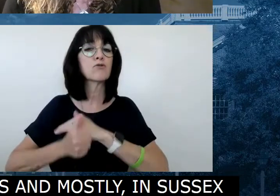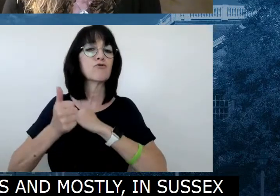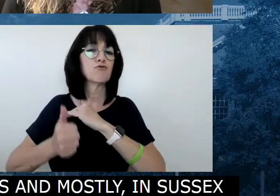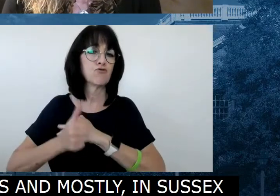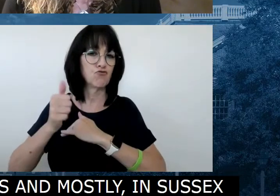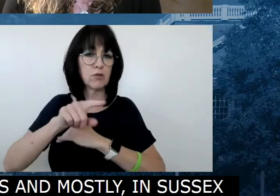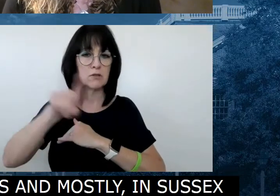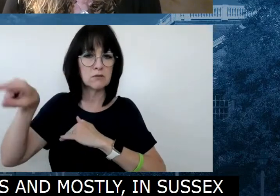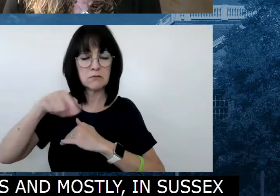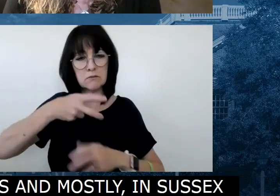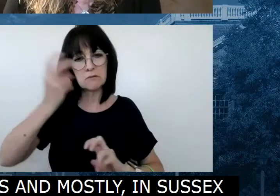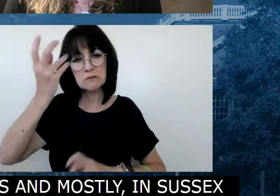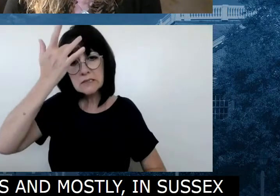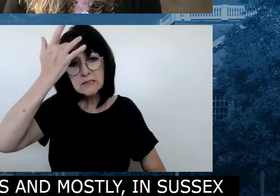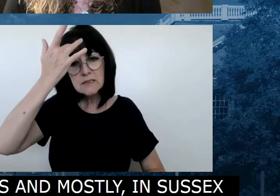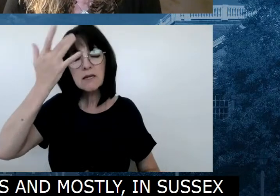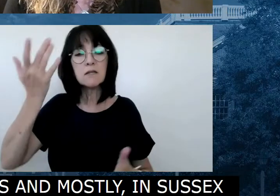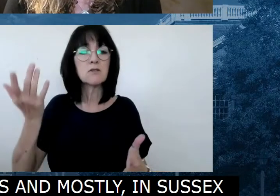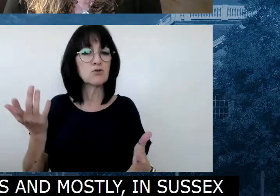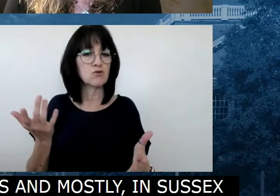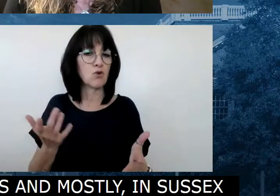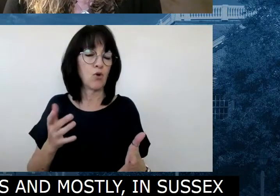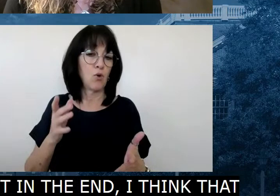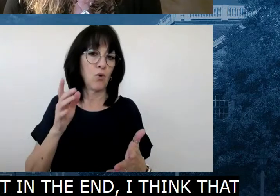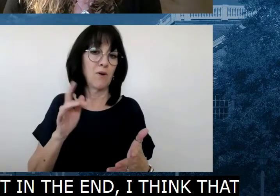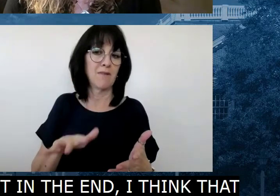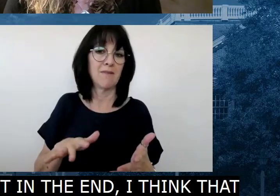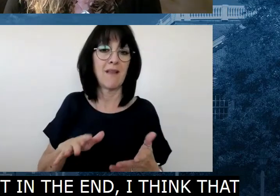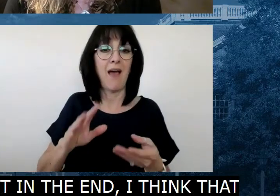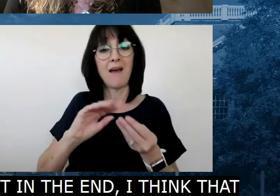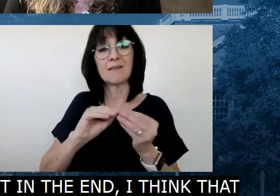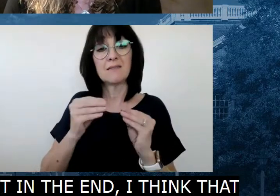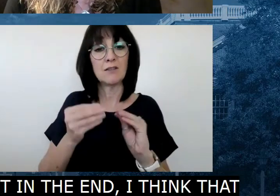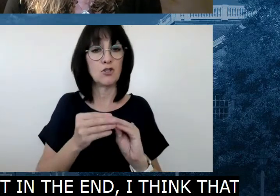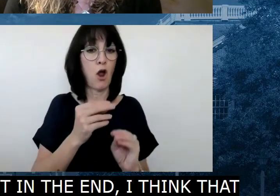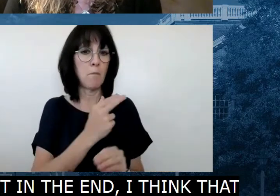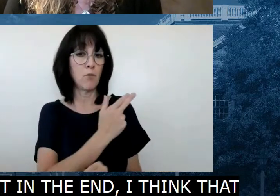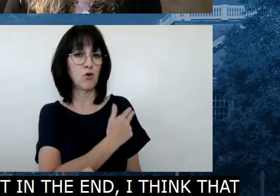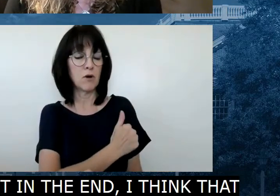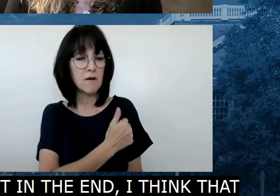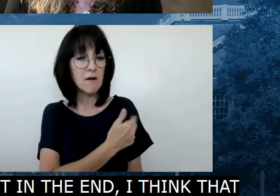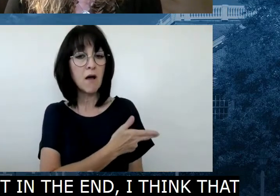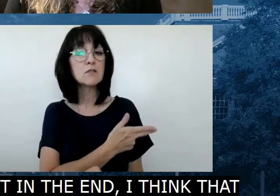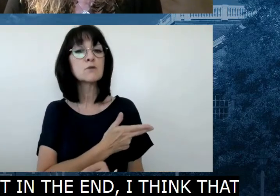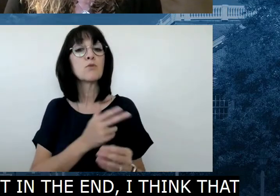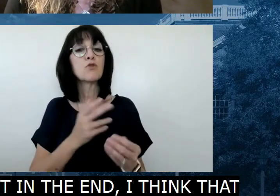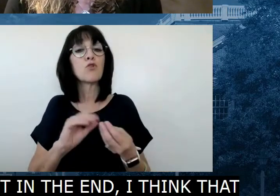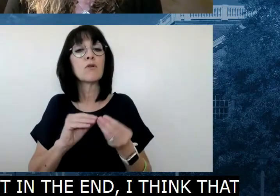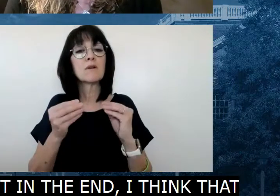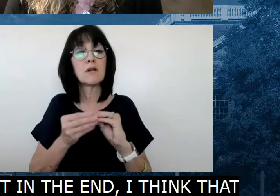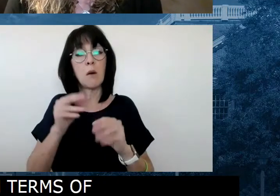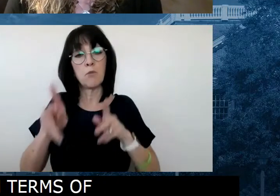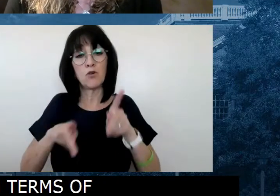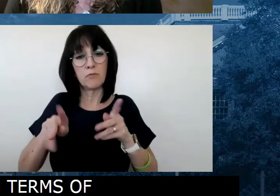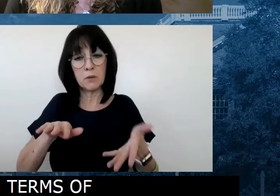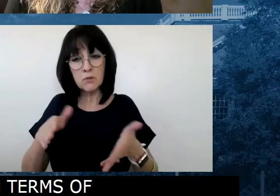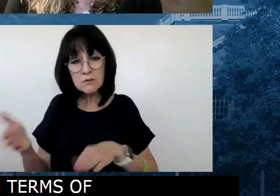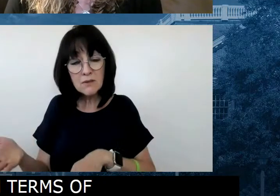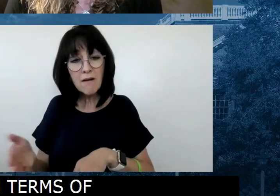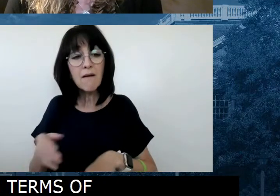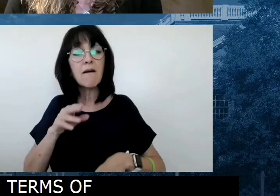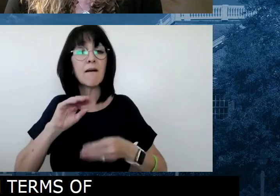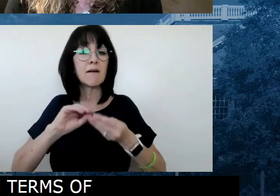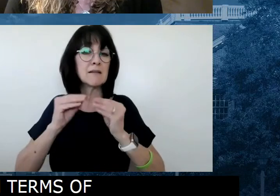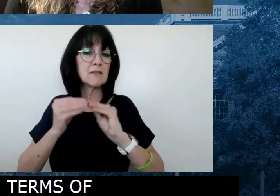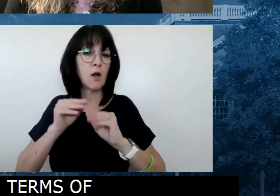for themselves in terms of hospitalizations and fatalities and number of people tested. I